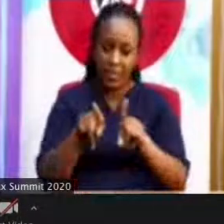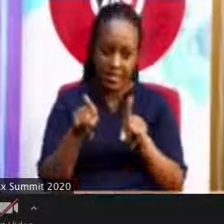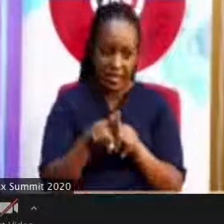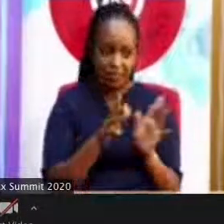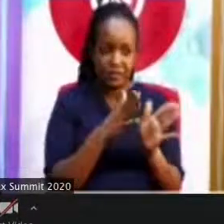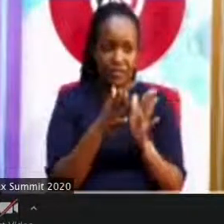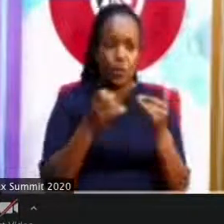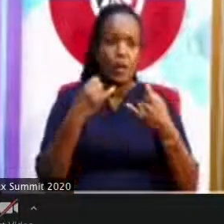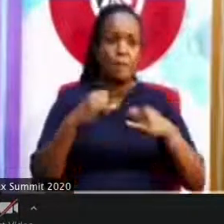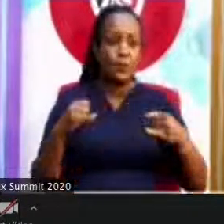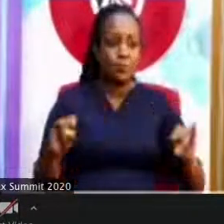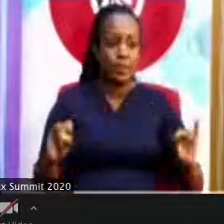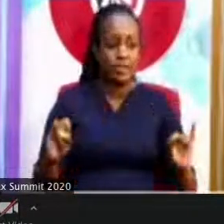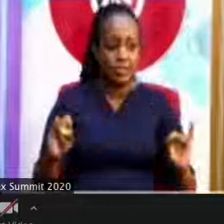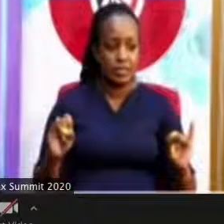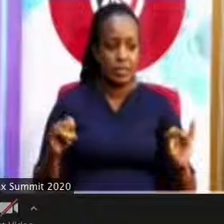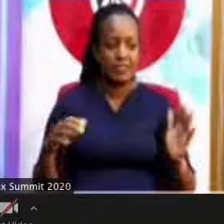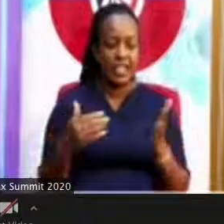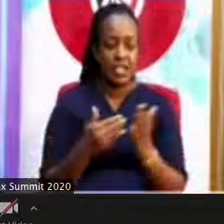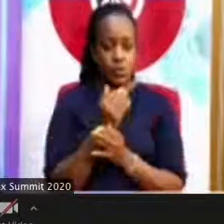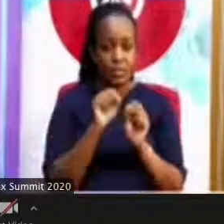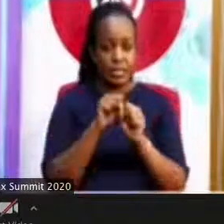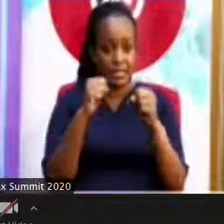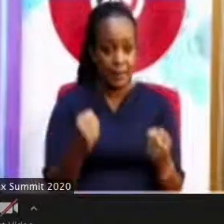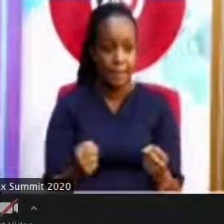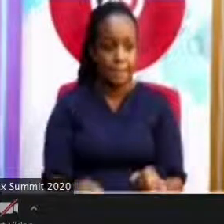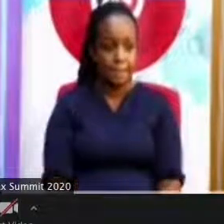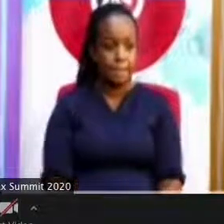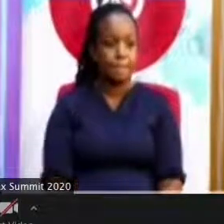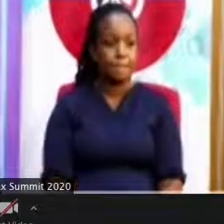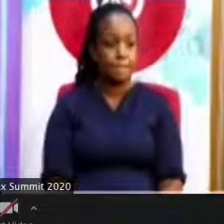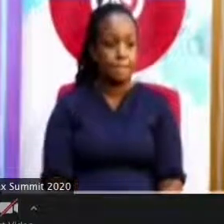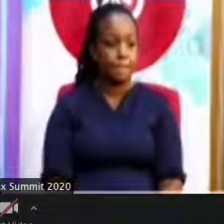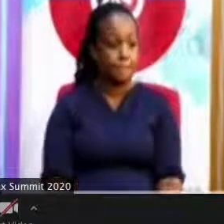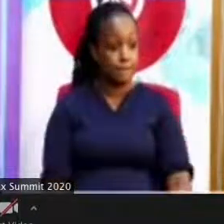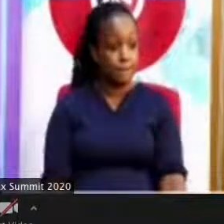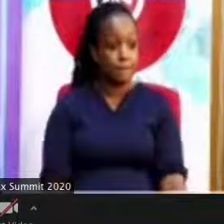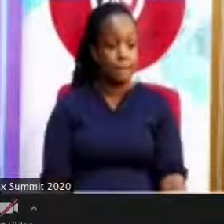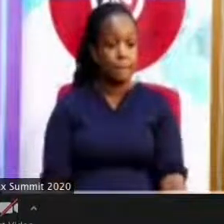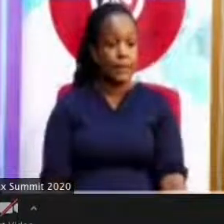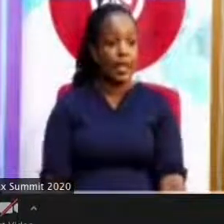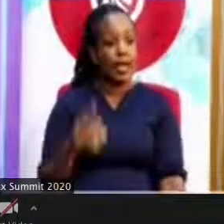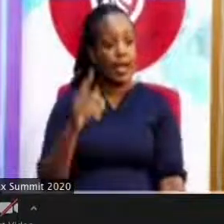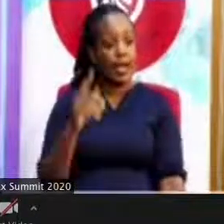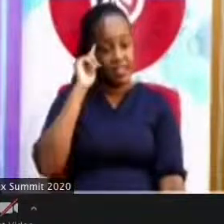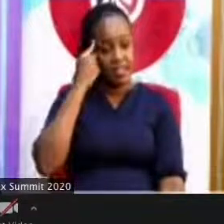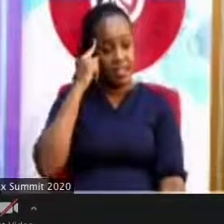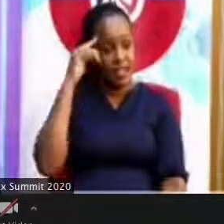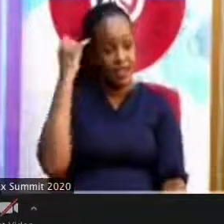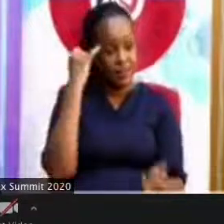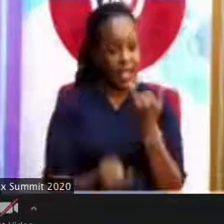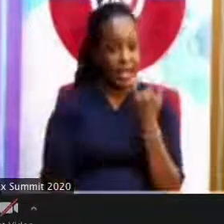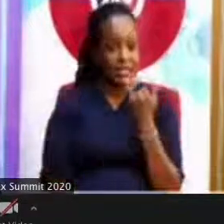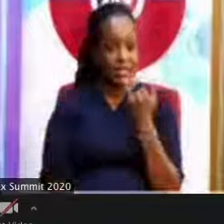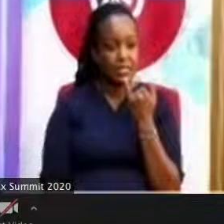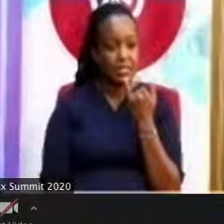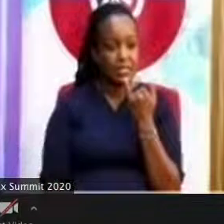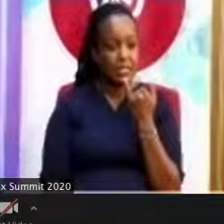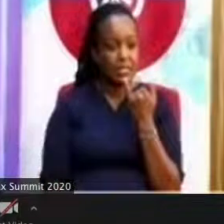implement the new system. I think finally, in closing this